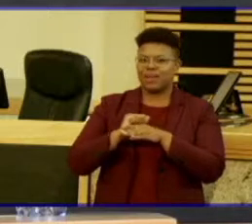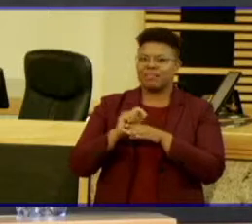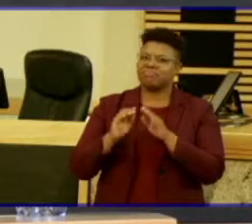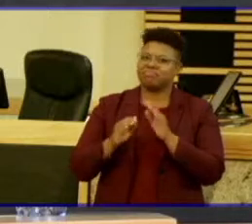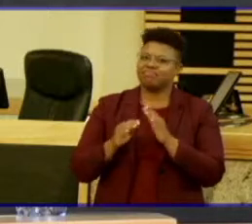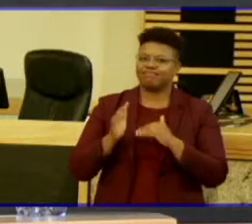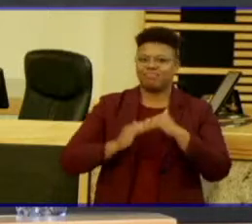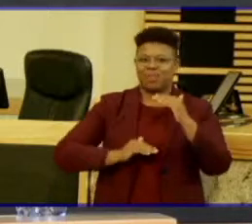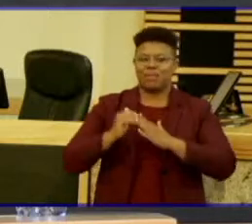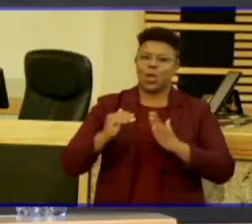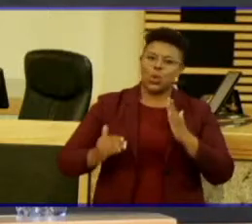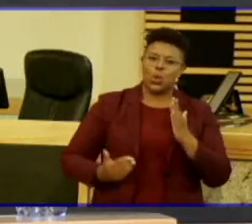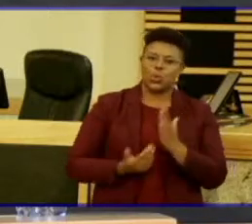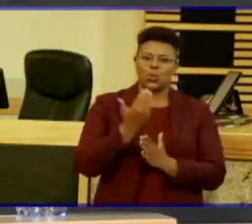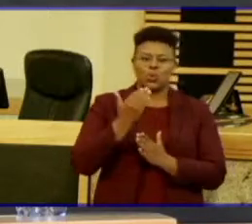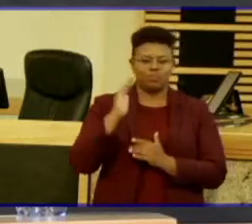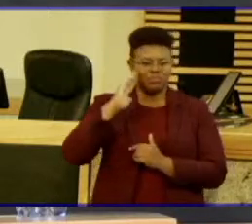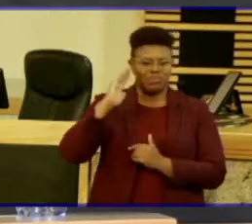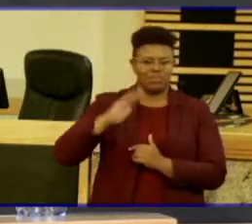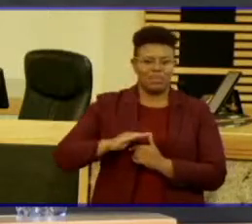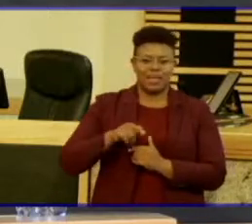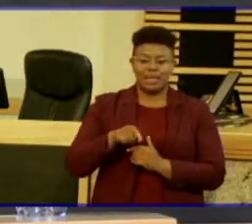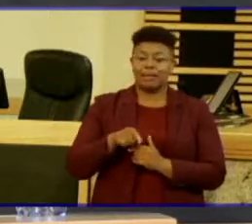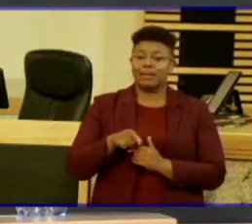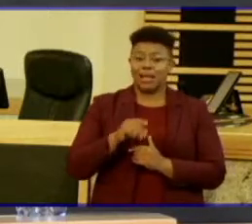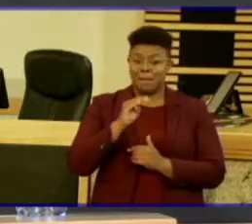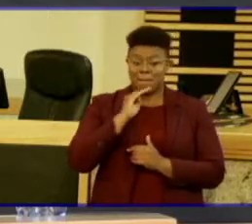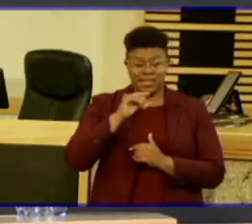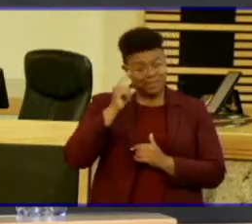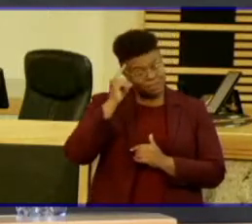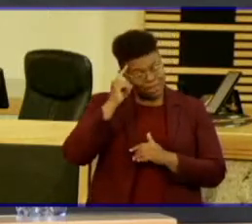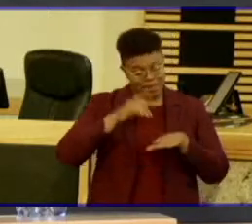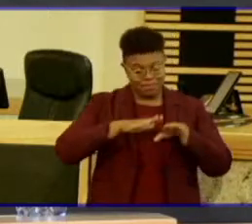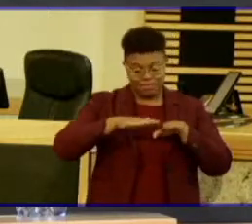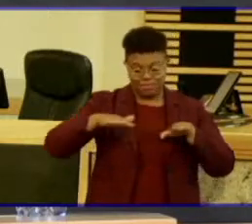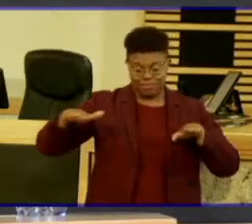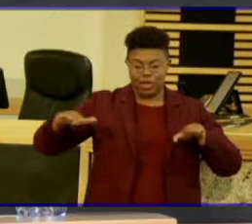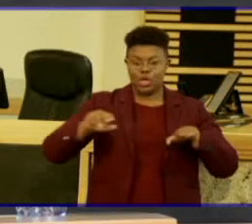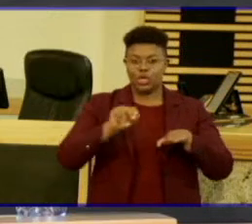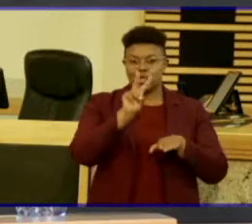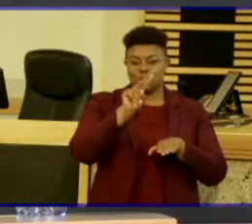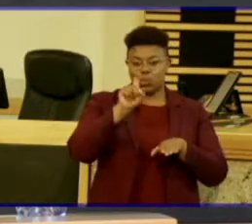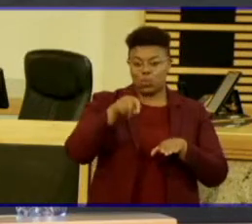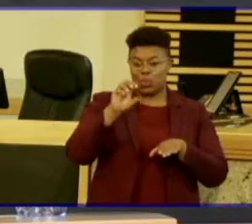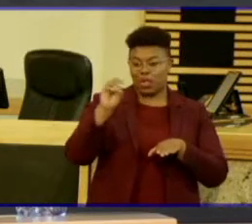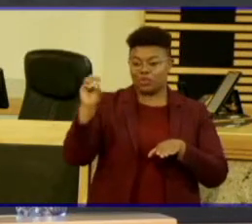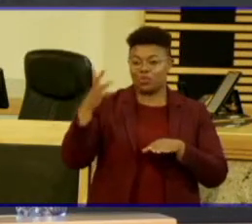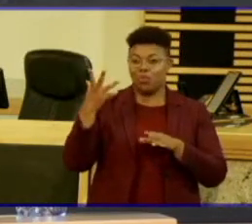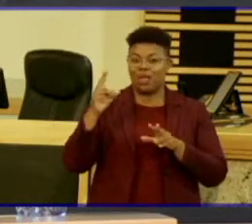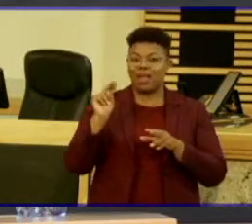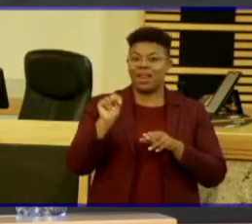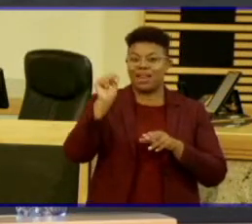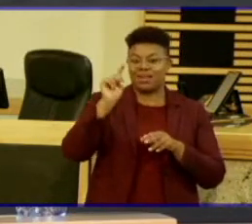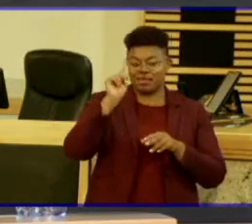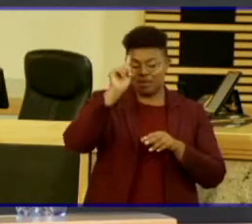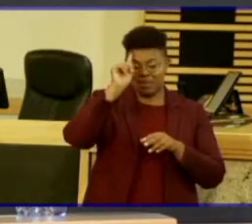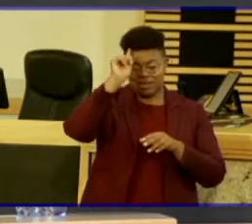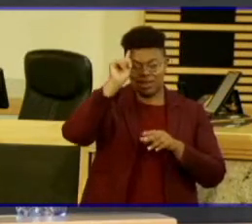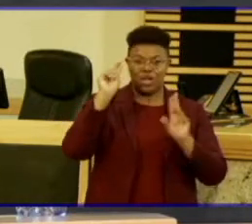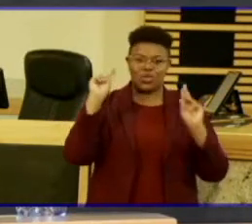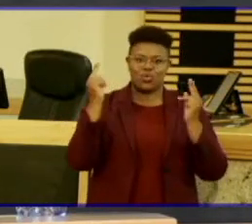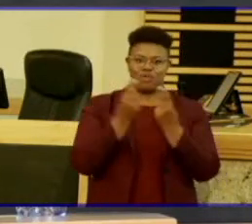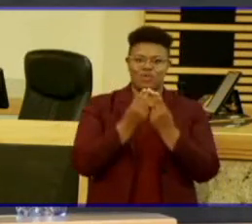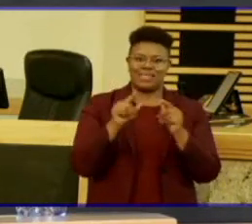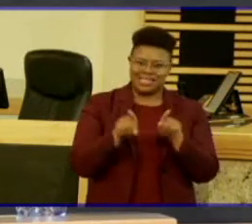new student accommodation to yield 2,000 beds at Nelson Mandela University, 2,047